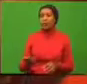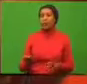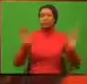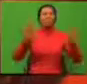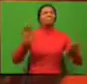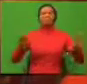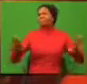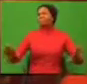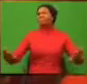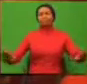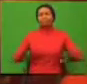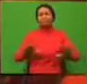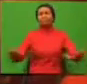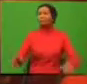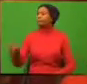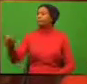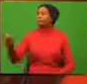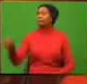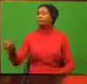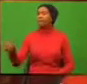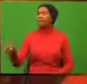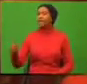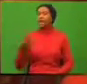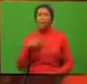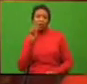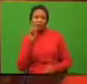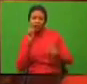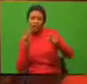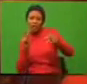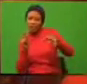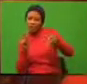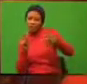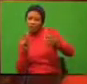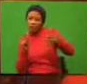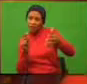order! I just want to check if